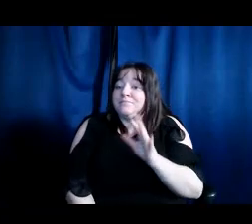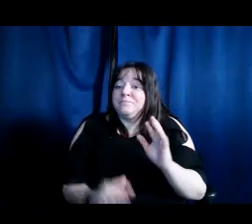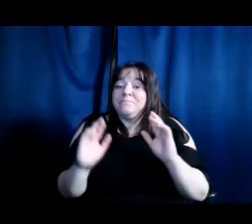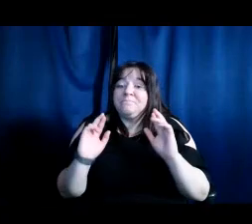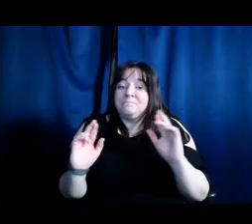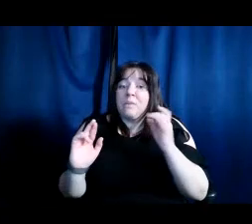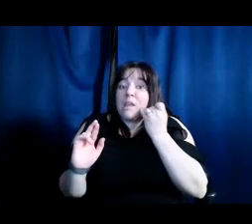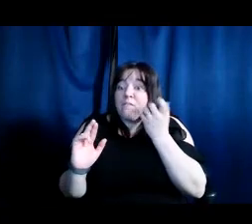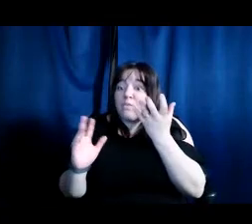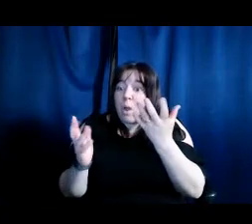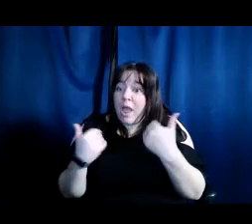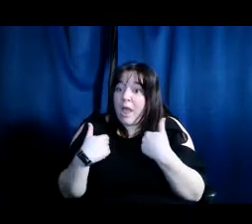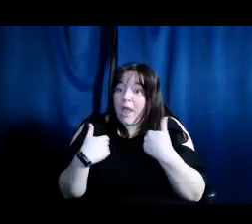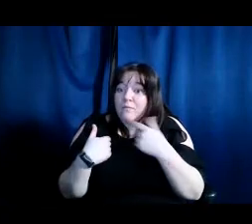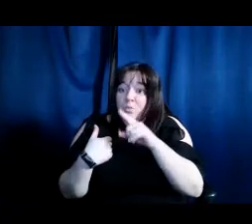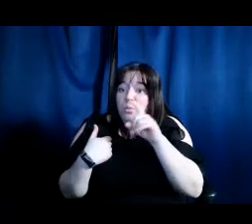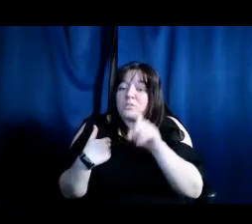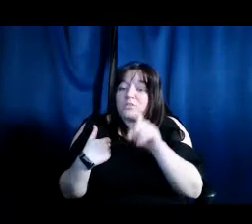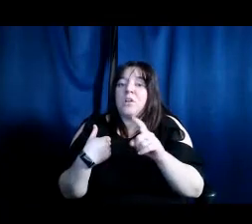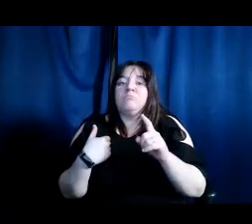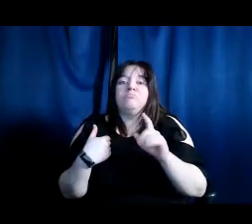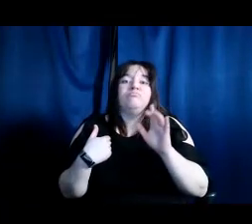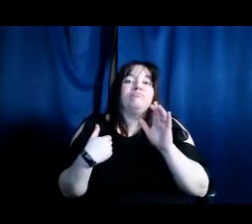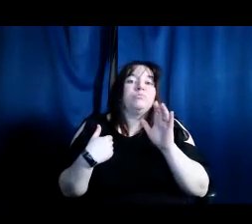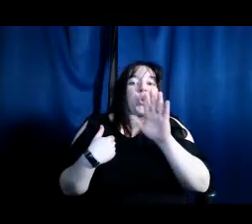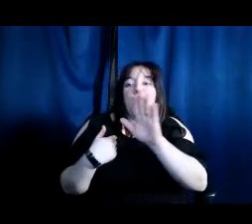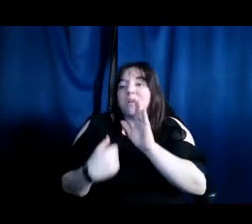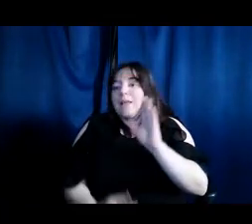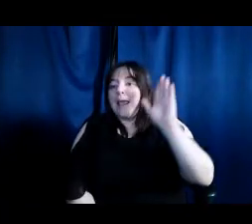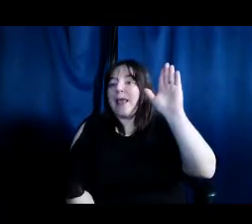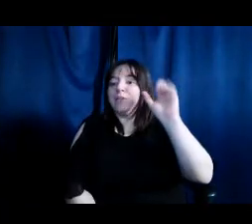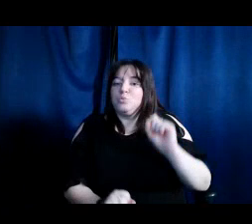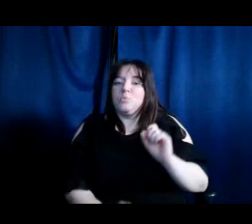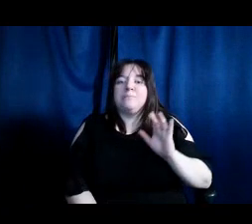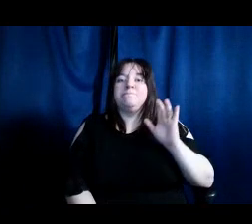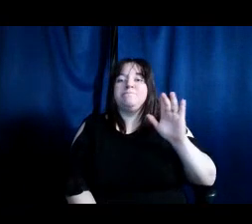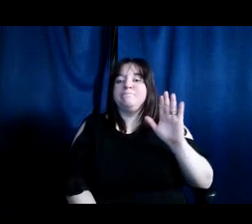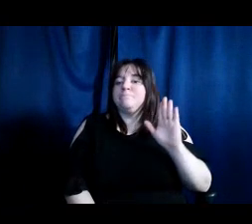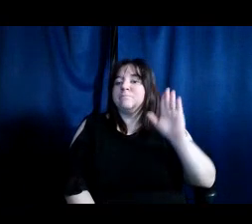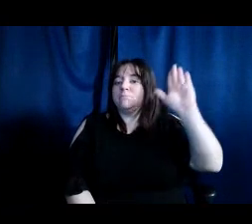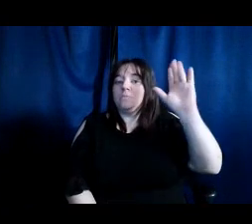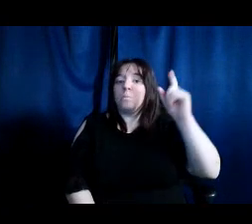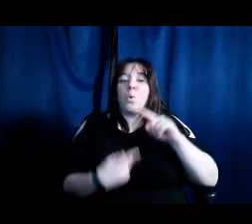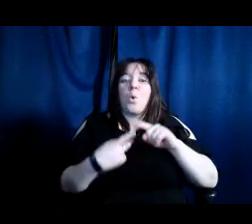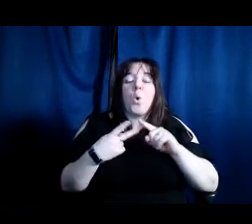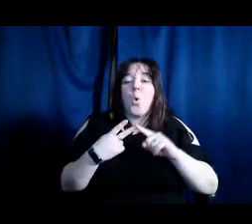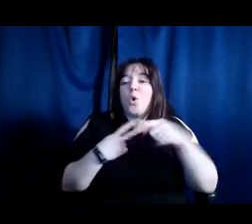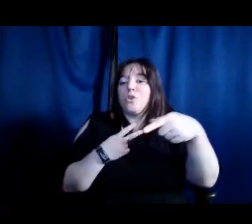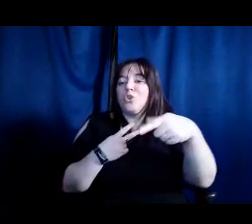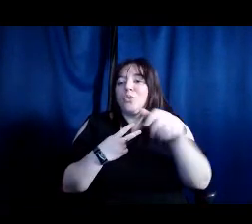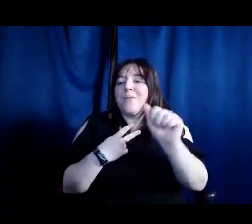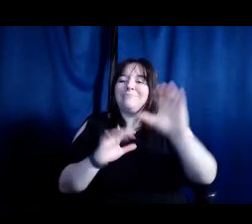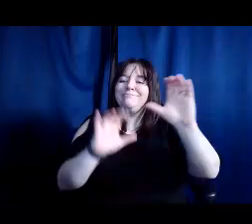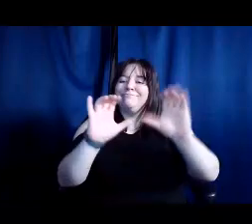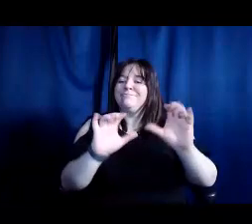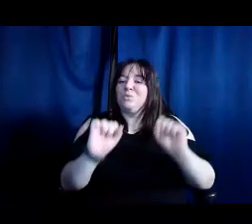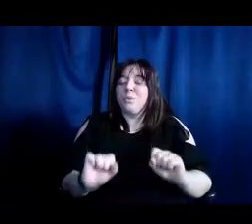chat or raise your hand or your virtual hand. Now, we did receive a few pre-submitted questions that we'll start off